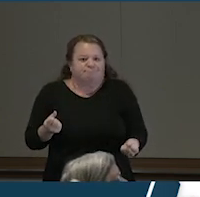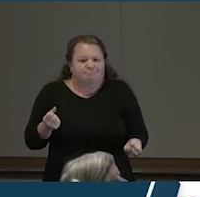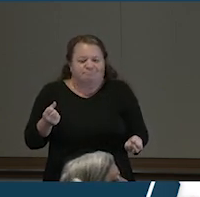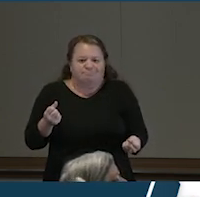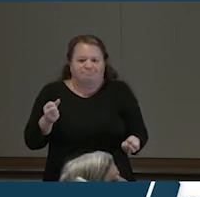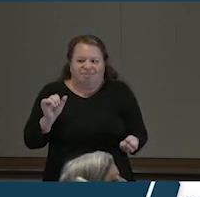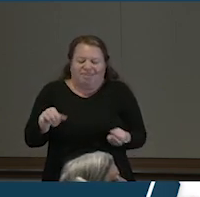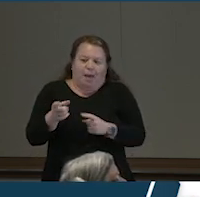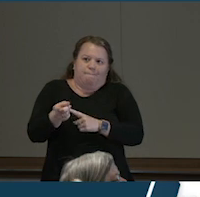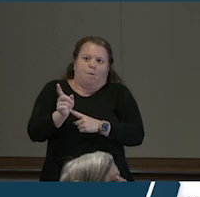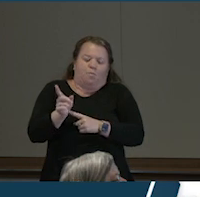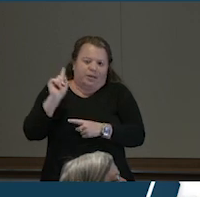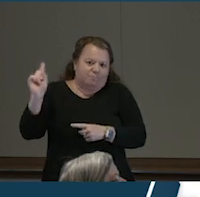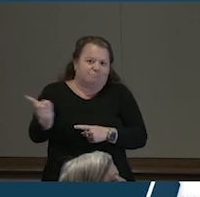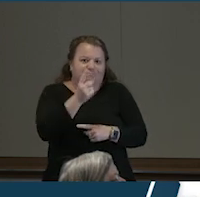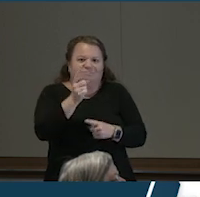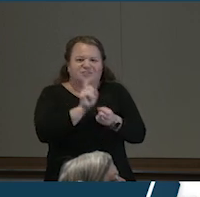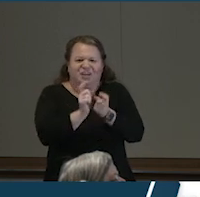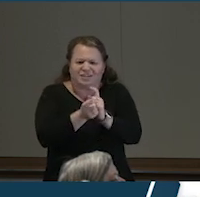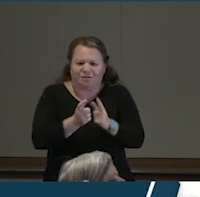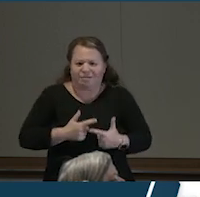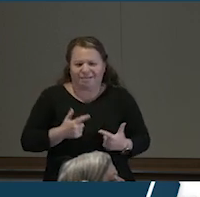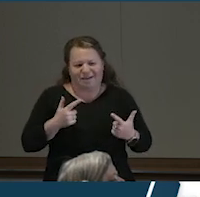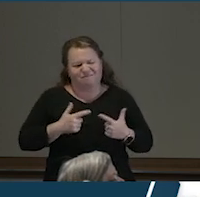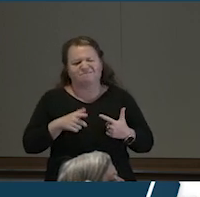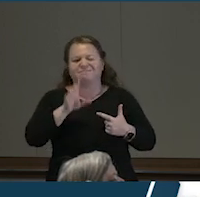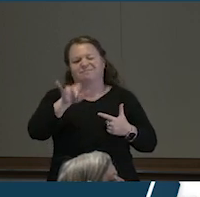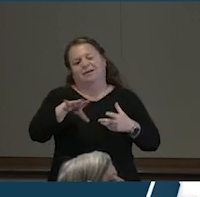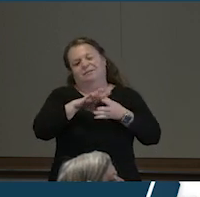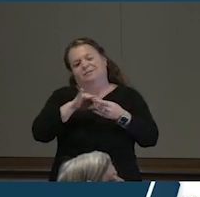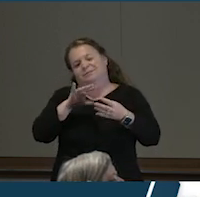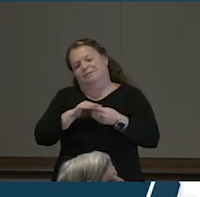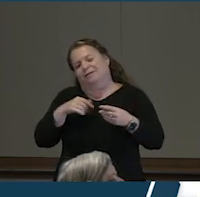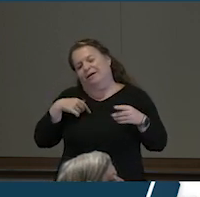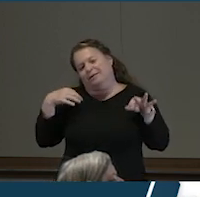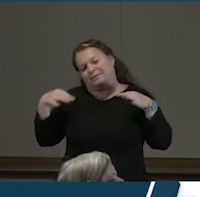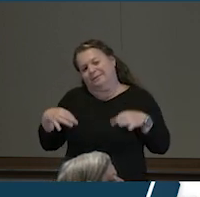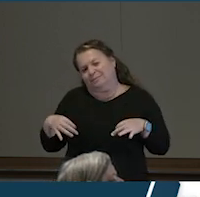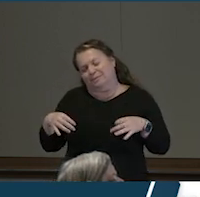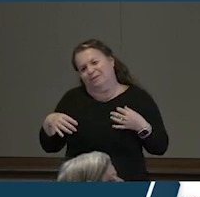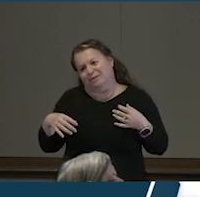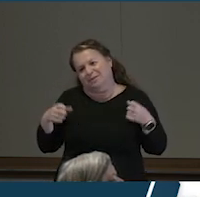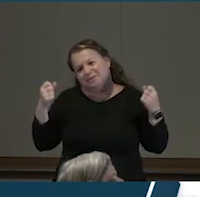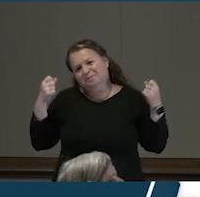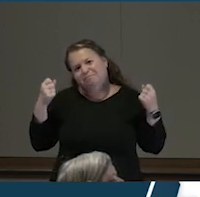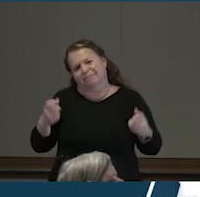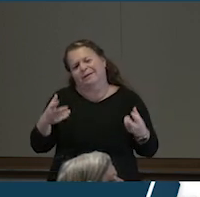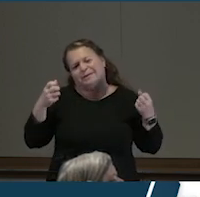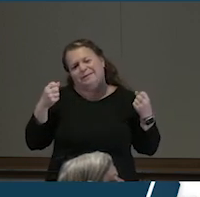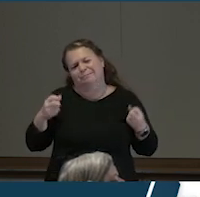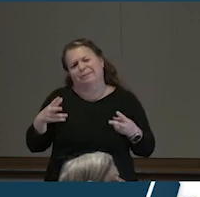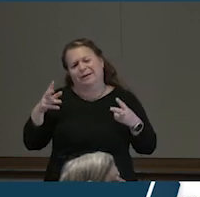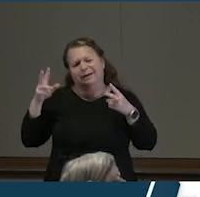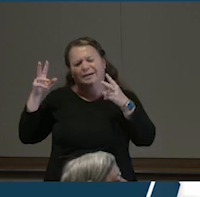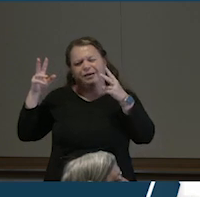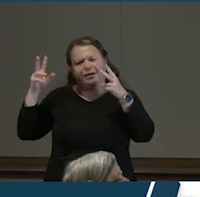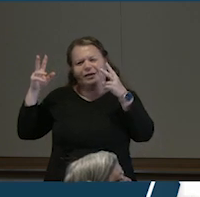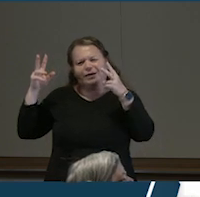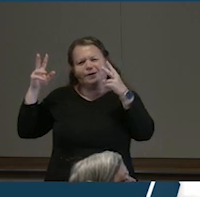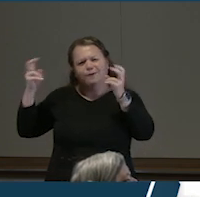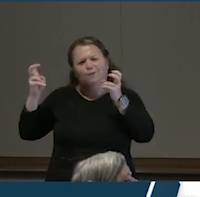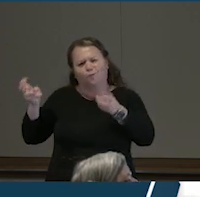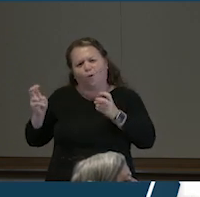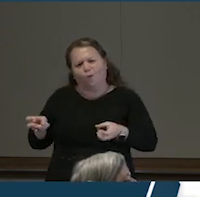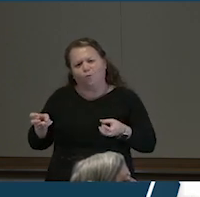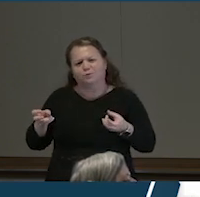life. So I just tell you that as a story because I have countless quotes from Partners graduates about how